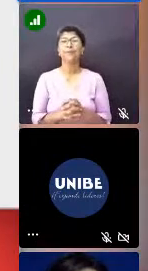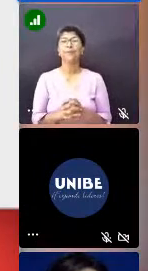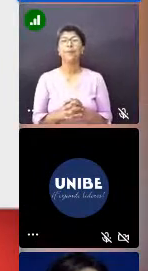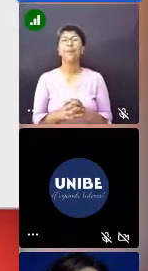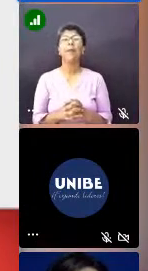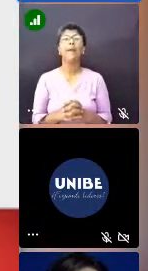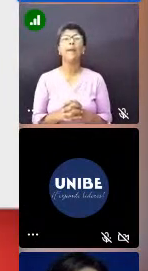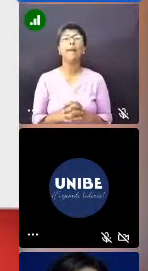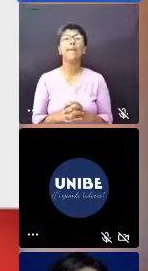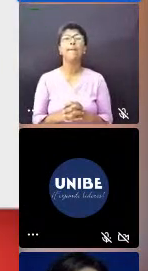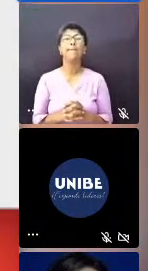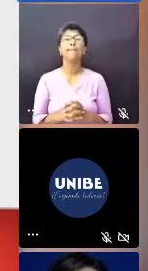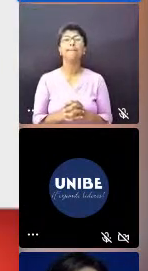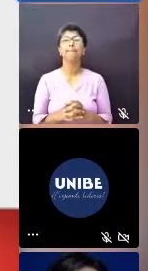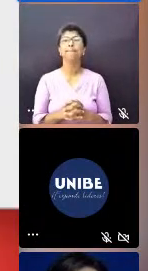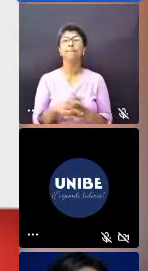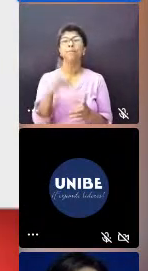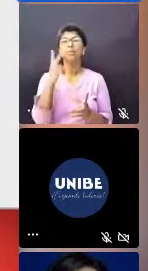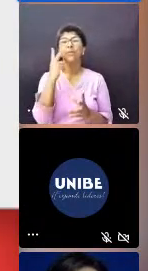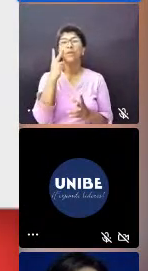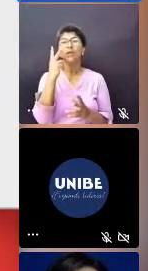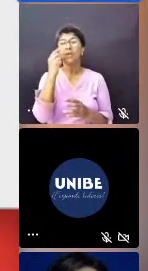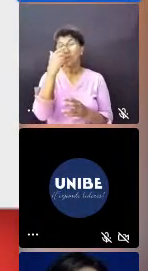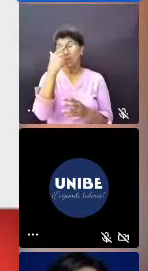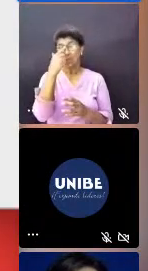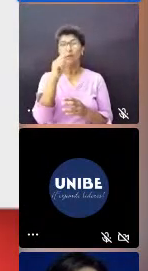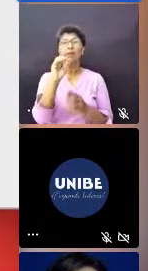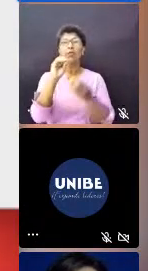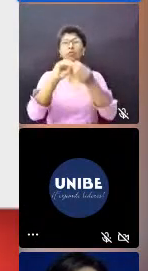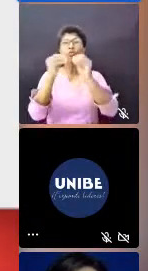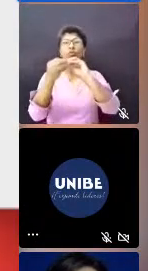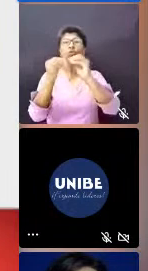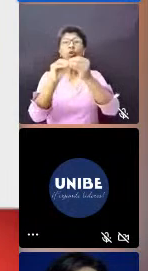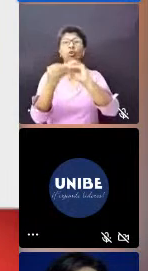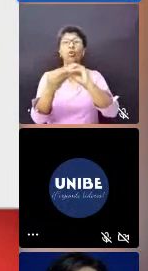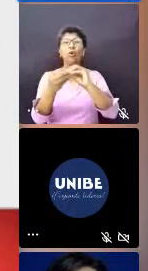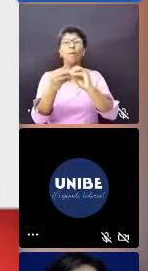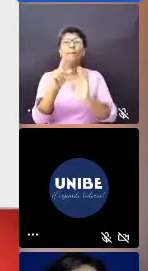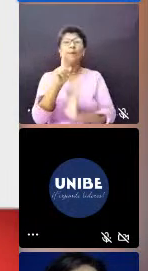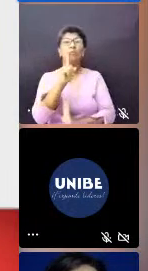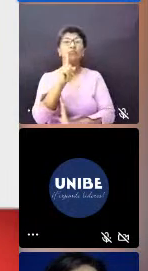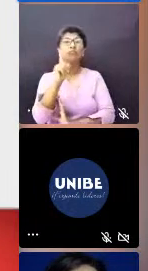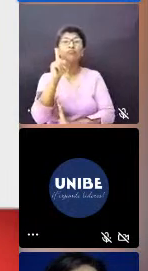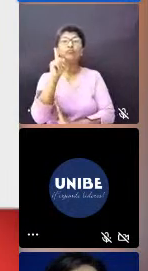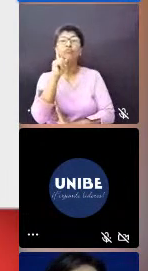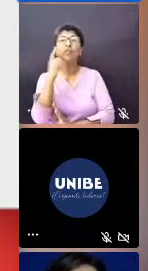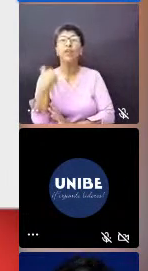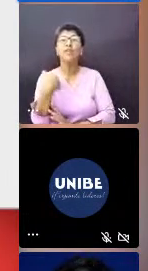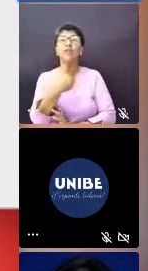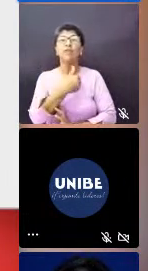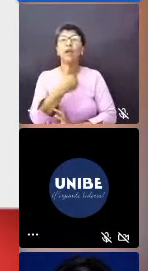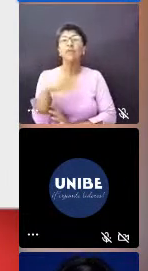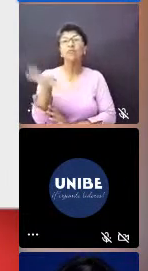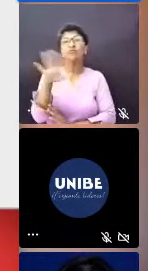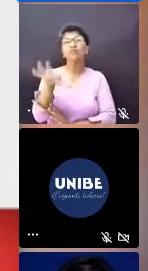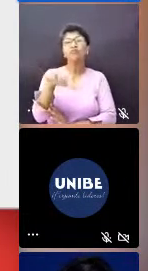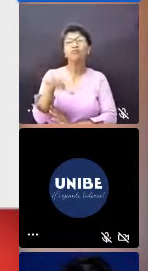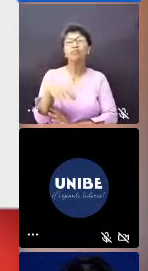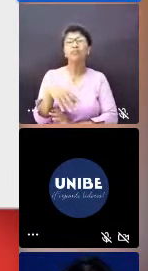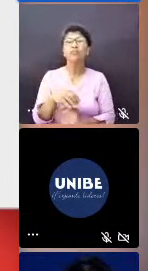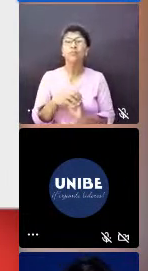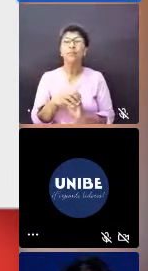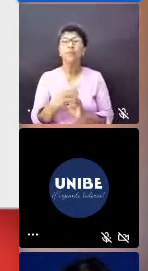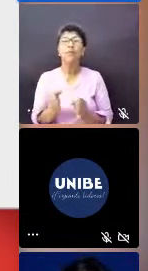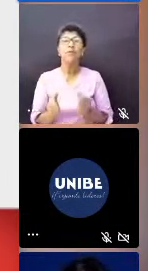I need to think what else I'd like to tell you about statistics to not bore you to death. Here are some statistics